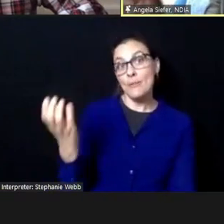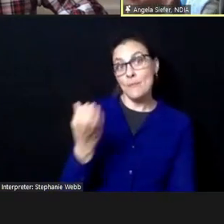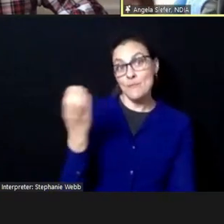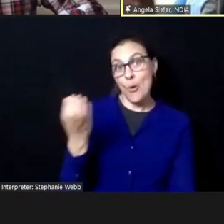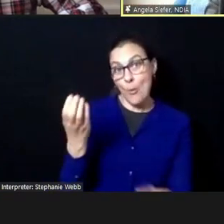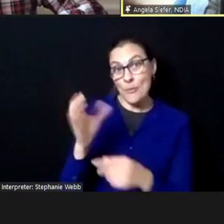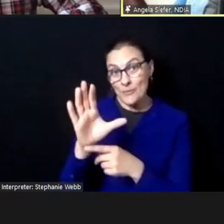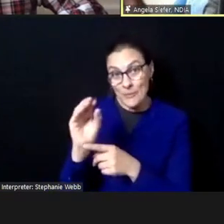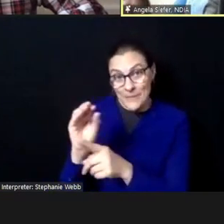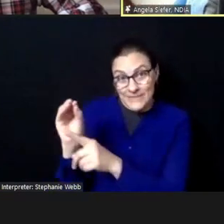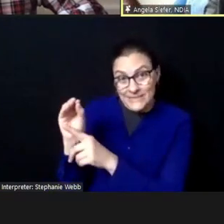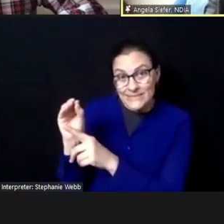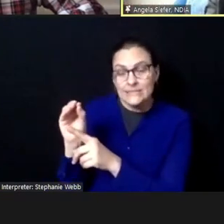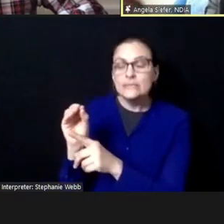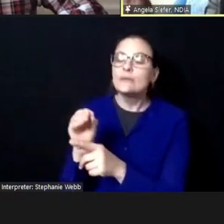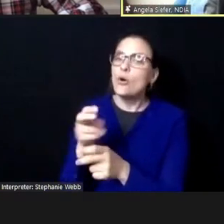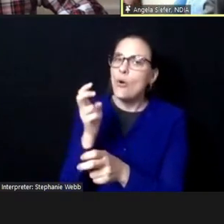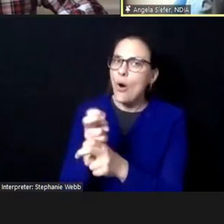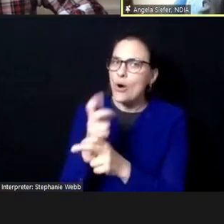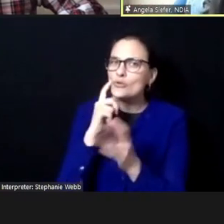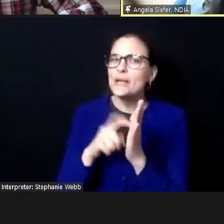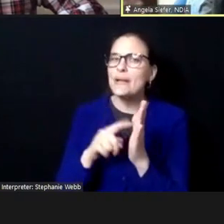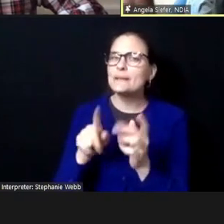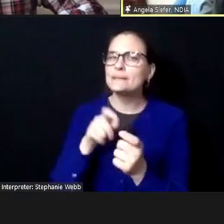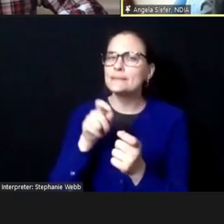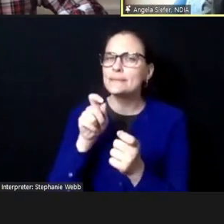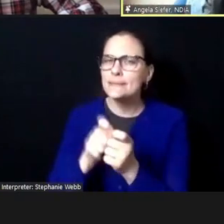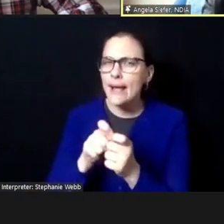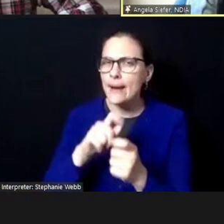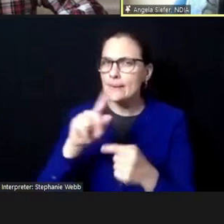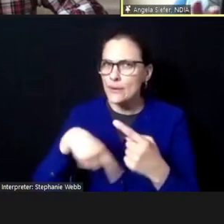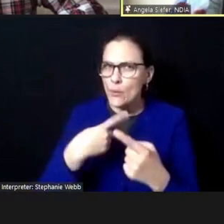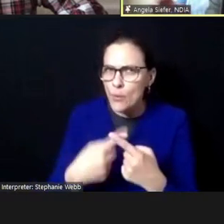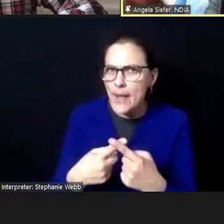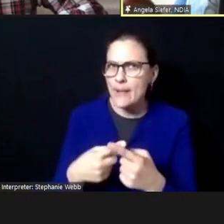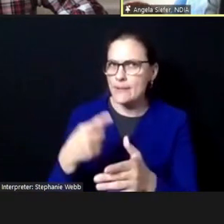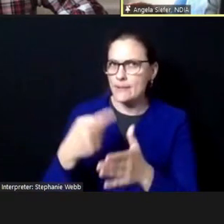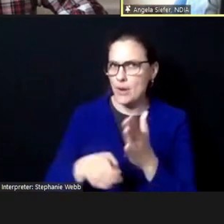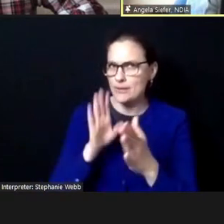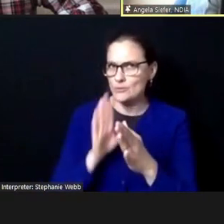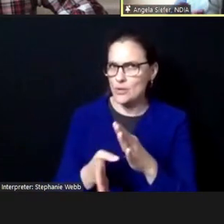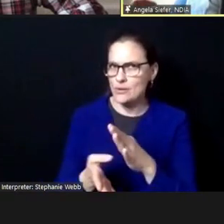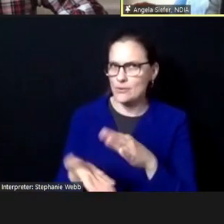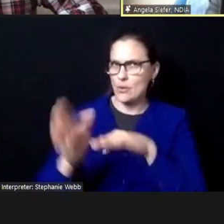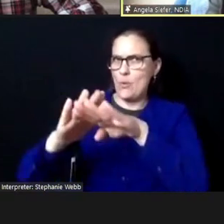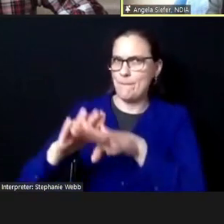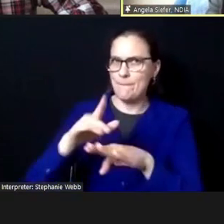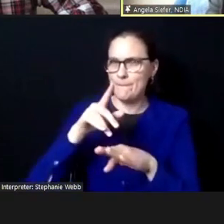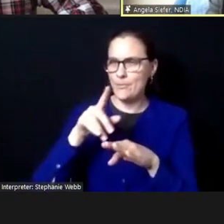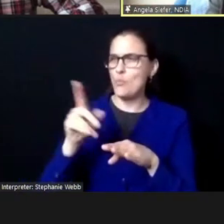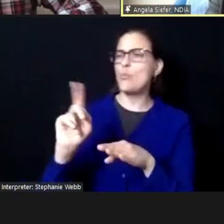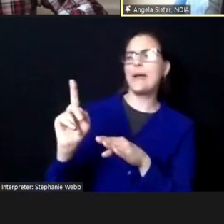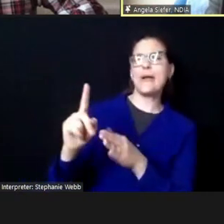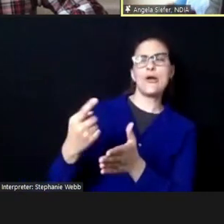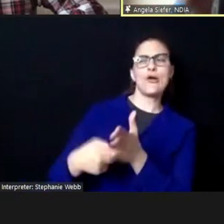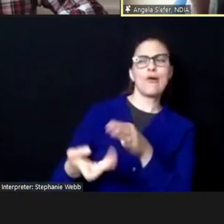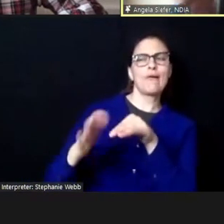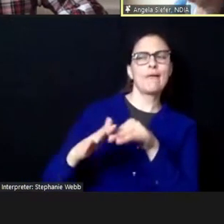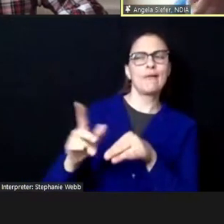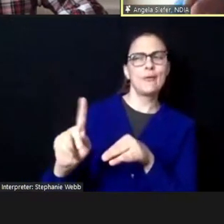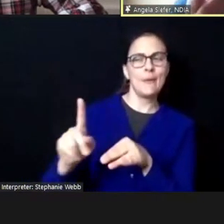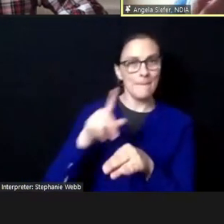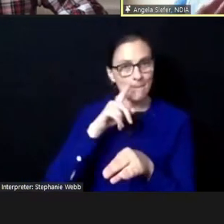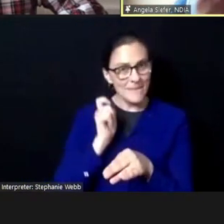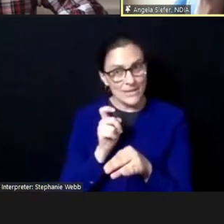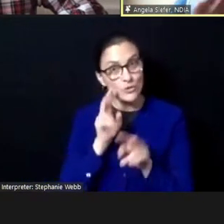you, because they all, the plans all look very similar when you look at them. So being able to have a clearer understanding of how long